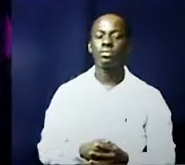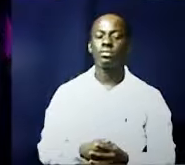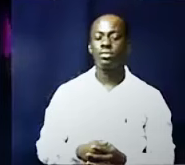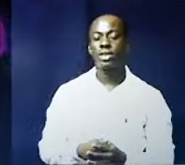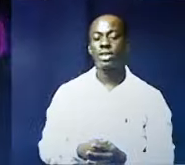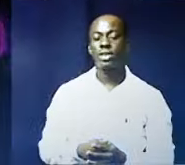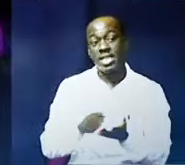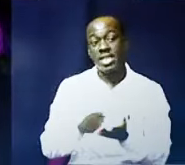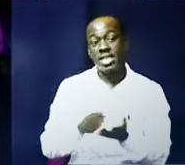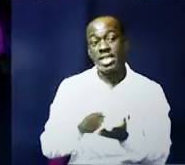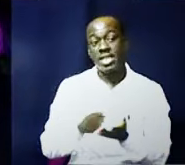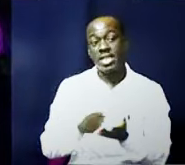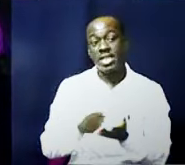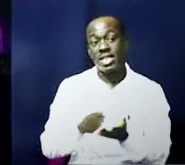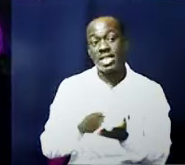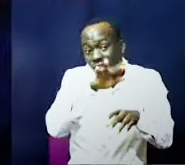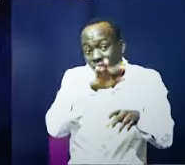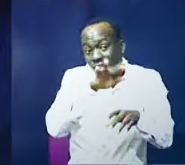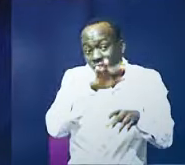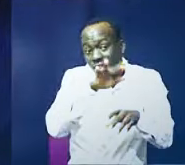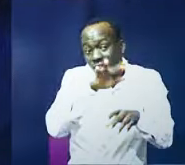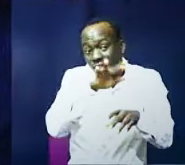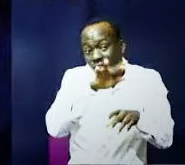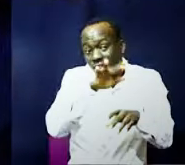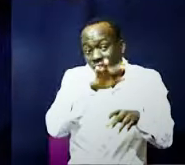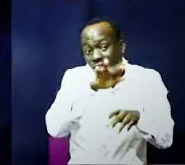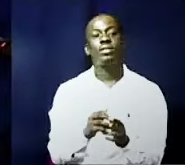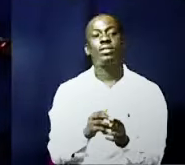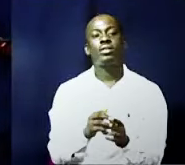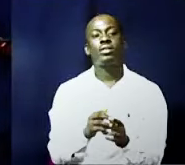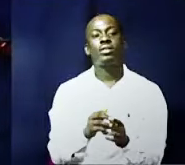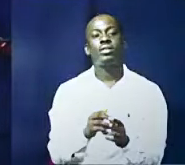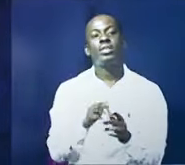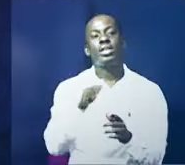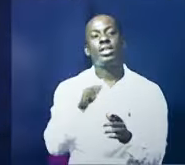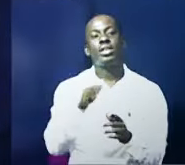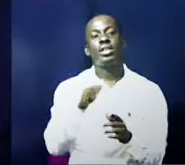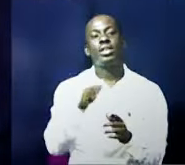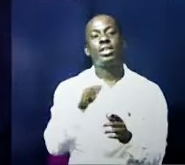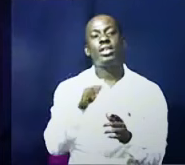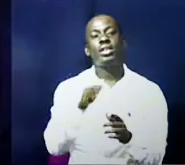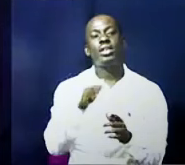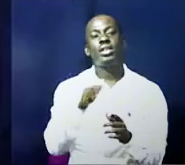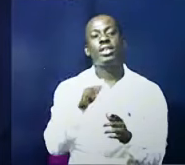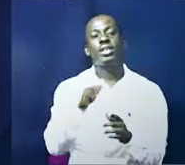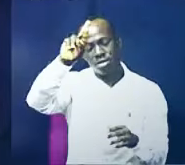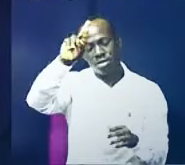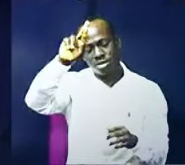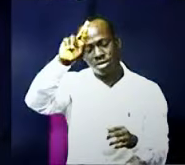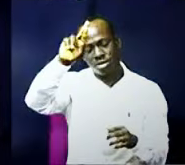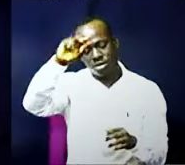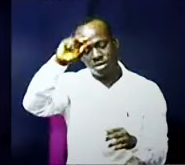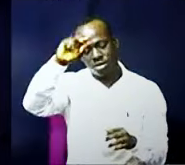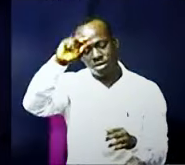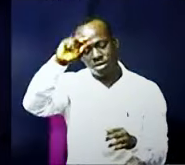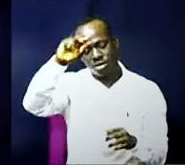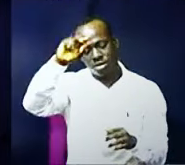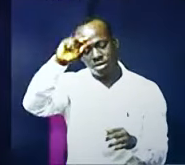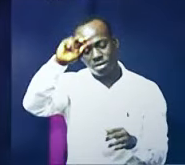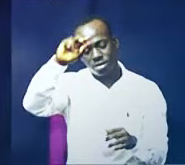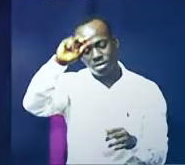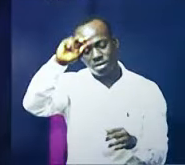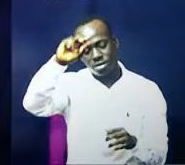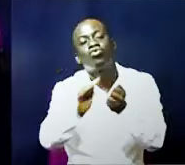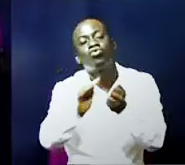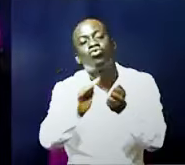Spirit, referring to the Holy Spirit. To do what? Not to cast demons, but to fashion things with his hands.